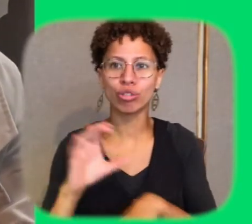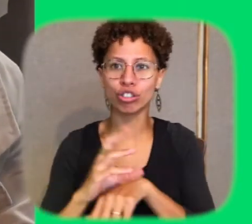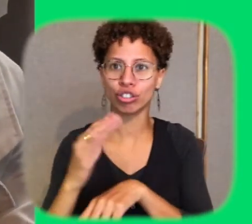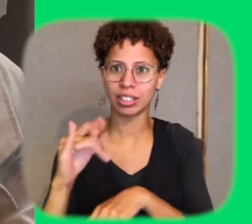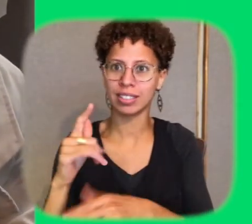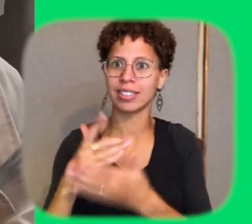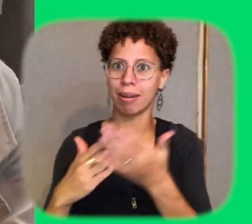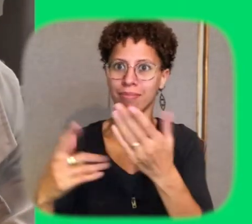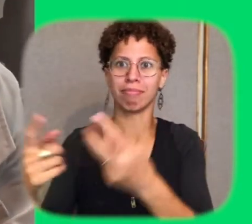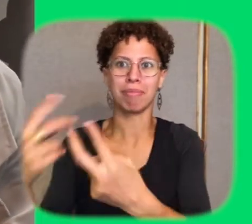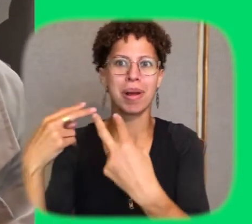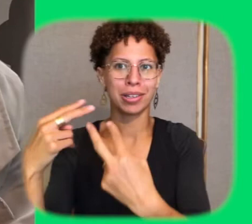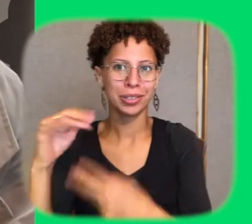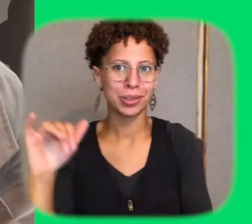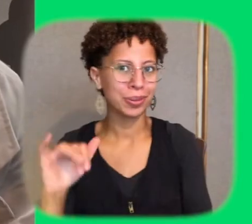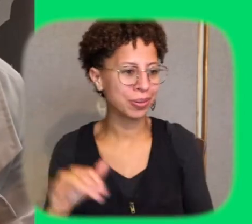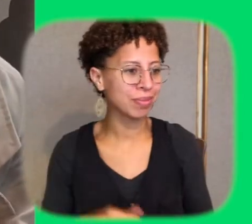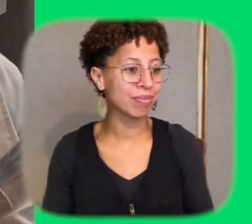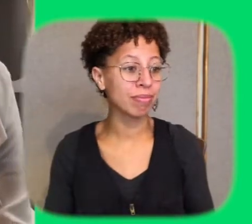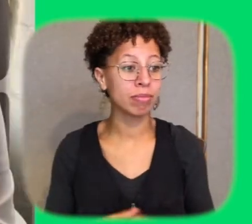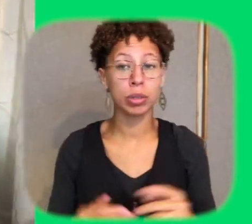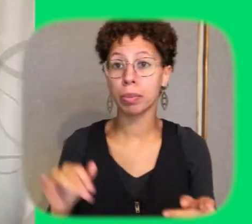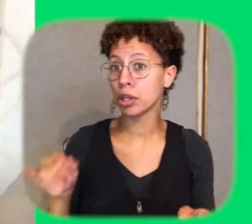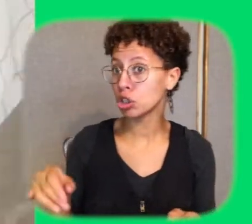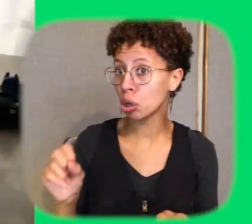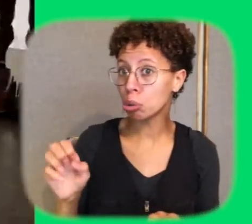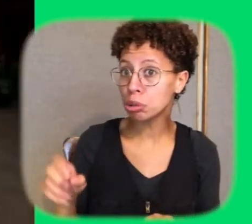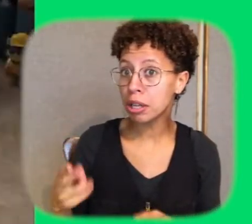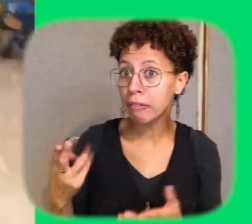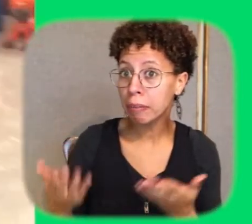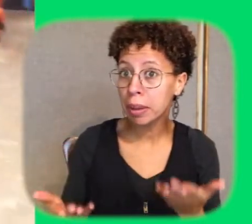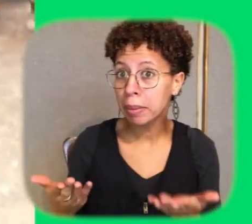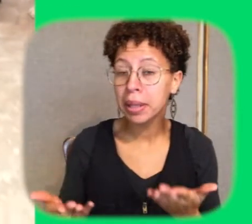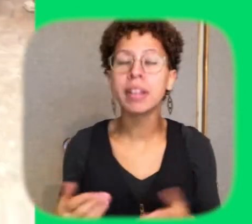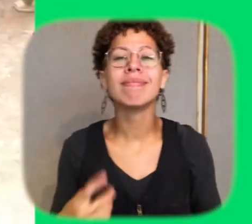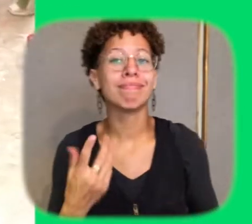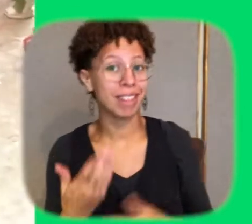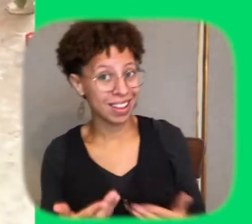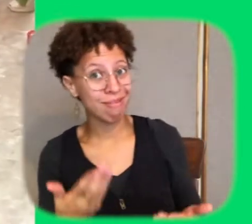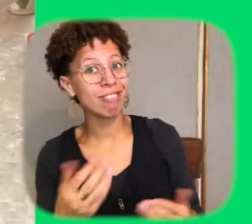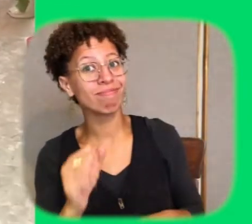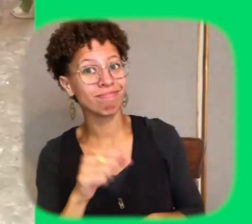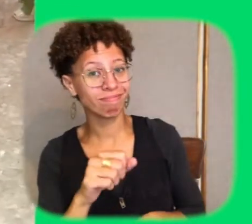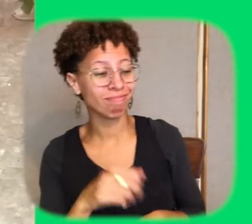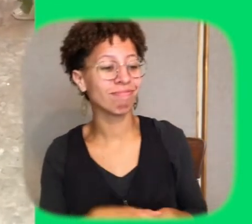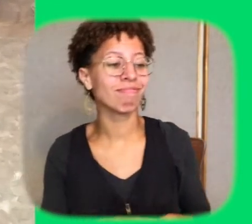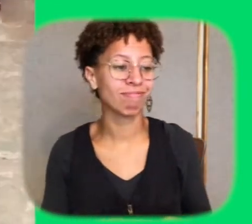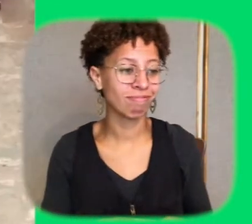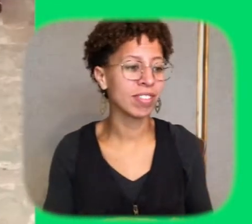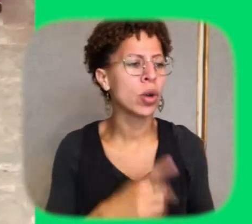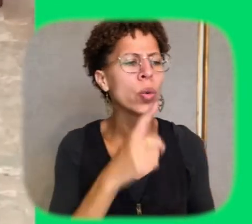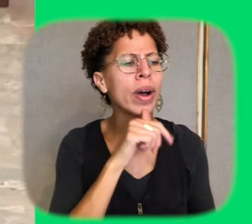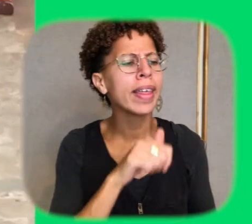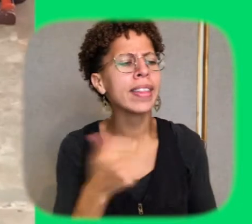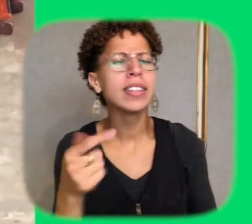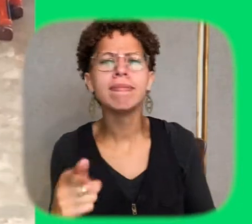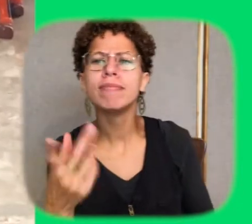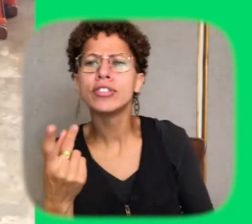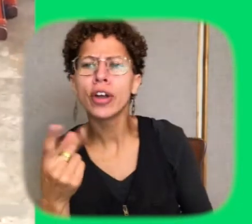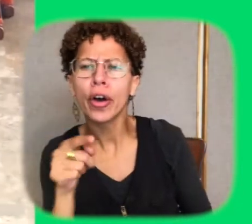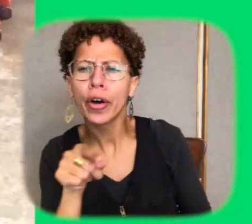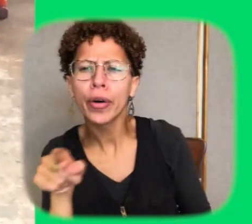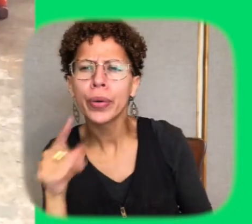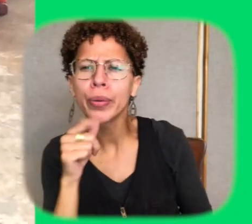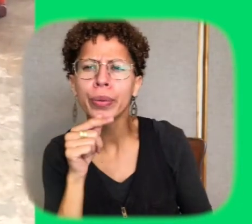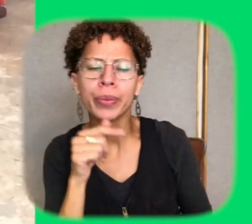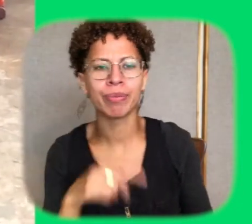Maybe Joseph. Maybe Joseph. All right, show me some of your other superheroes. Who are those little pups? Paw Patrol. Ooh, are